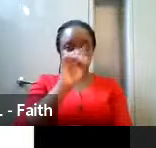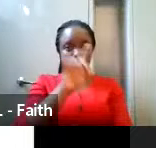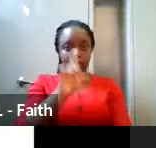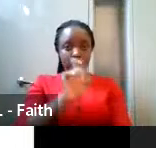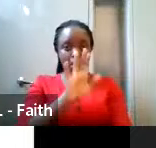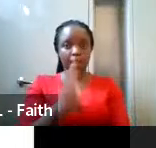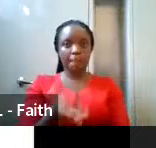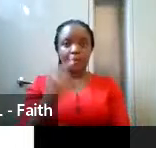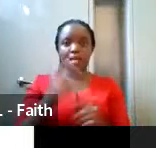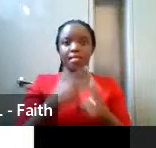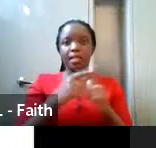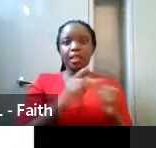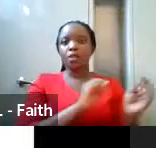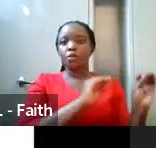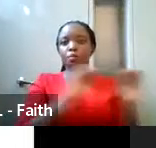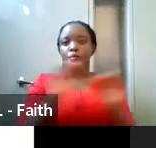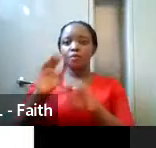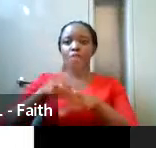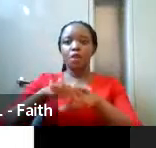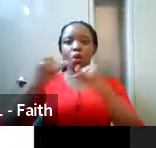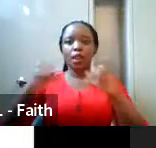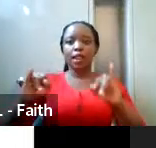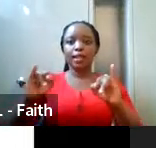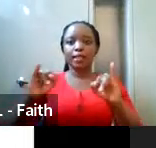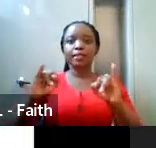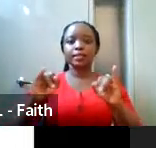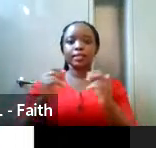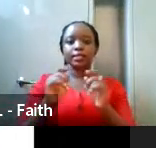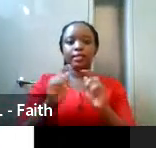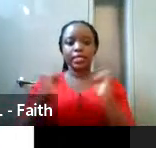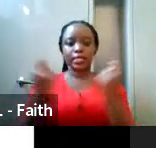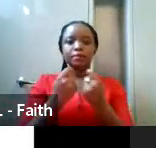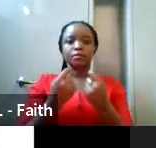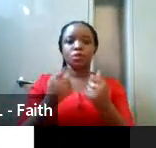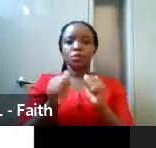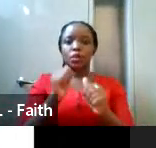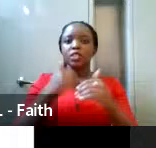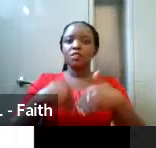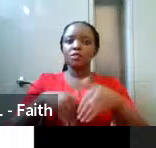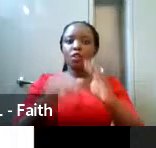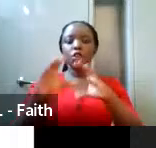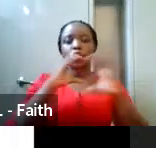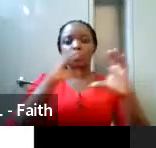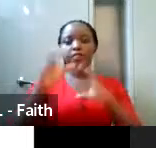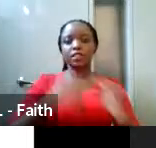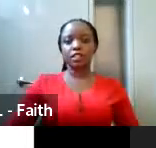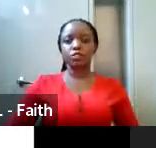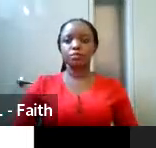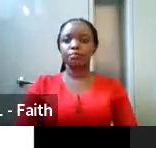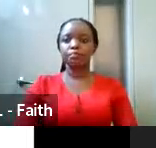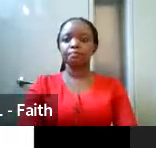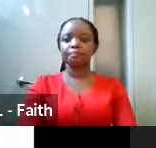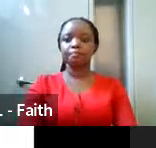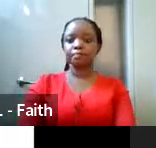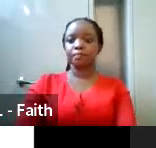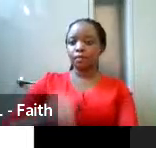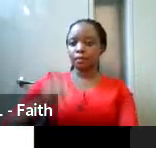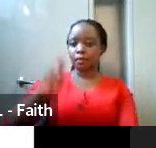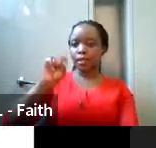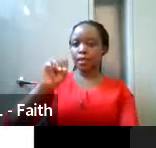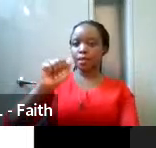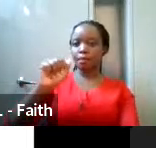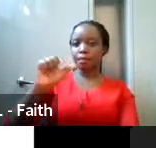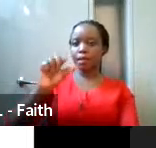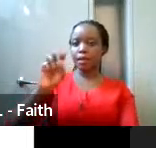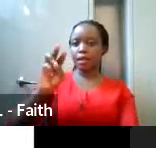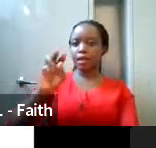then switch over to the online audience, which has also been following the conversation. So Magnum Engineers Limited.